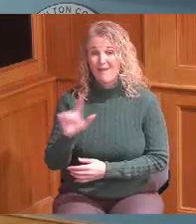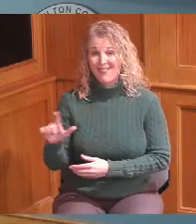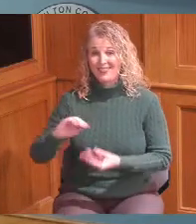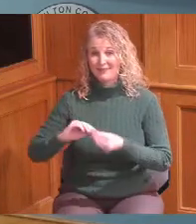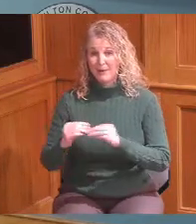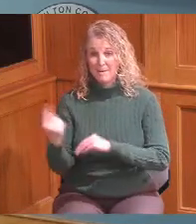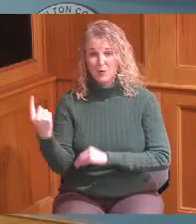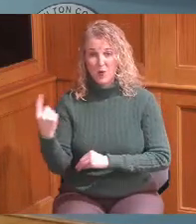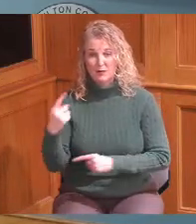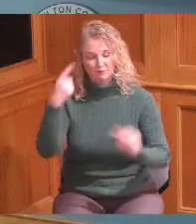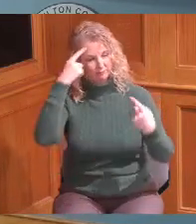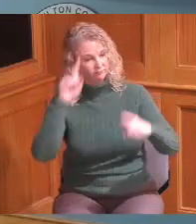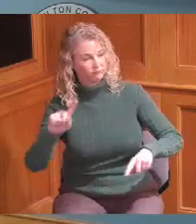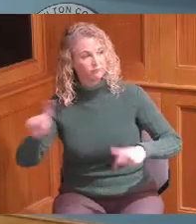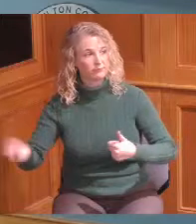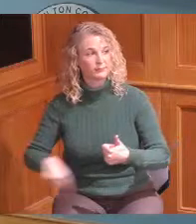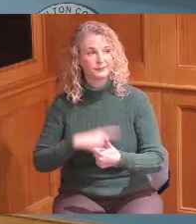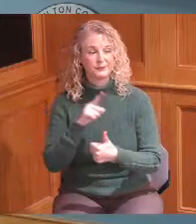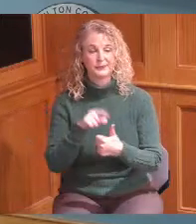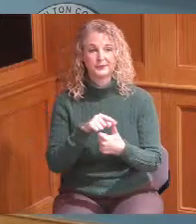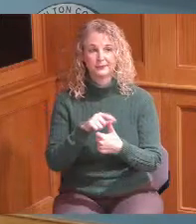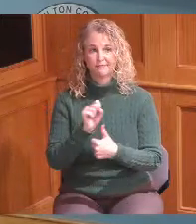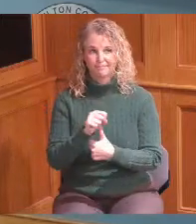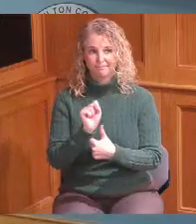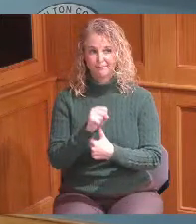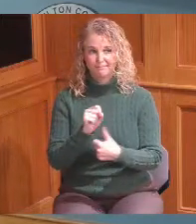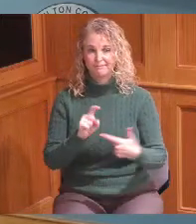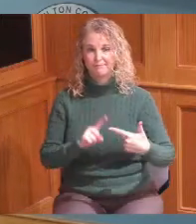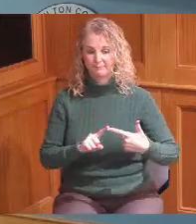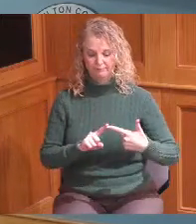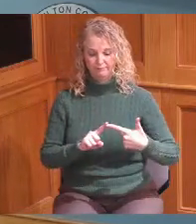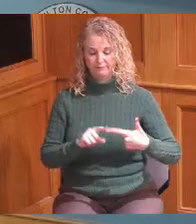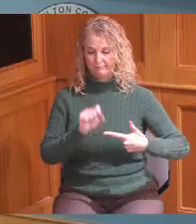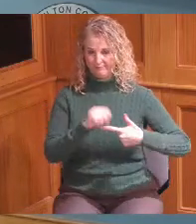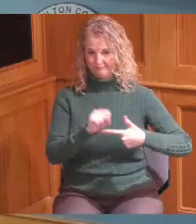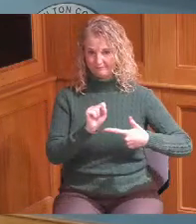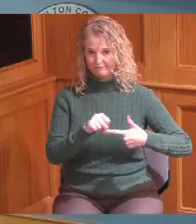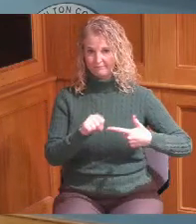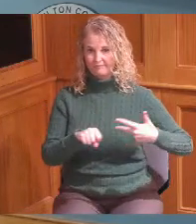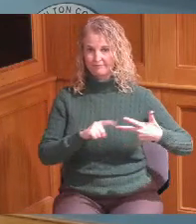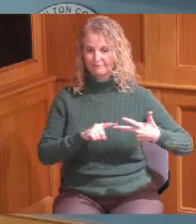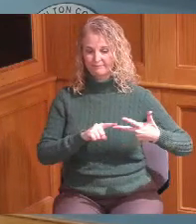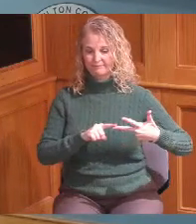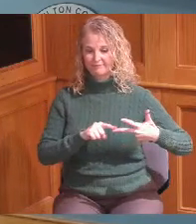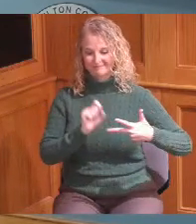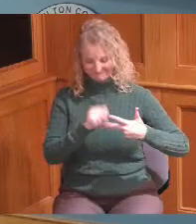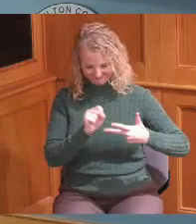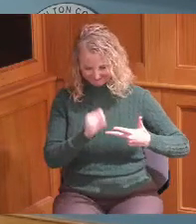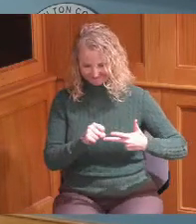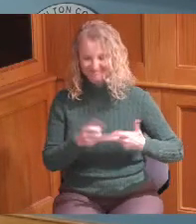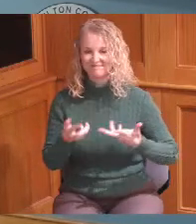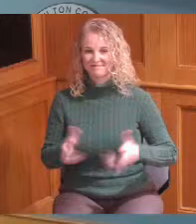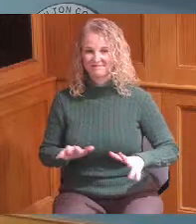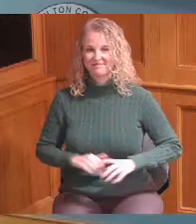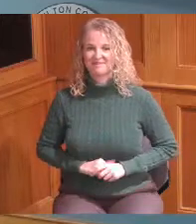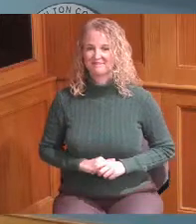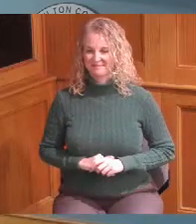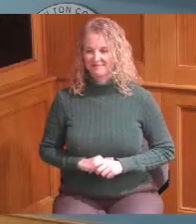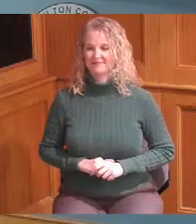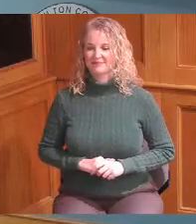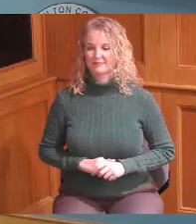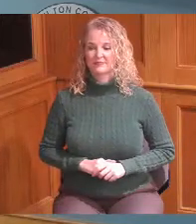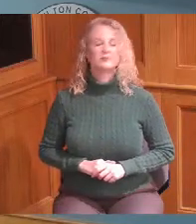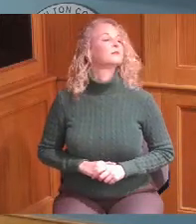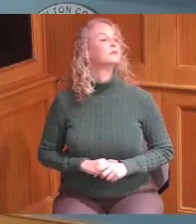number 1. Second. Commissioner Dreehouse? Yes. Commissioner Summer Dumas? Yes. Commissioner Reese? Yes. Thank Could I you. just make a comment?